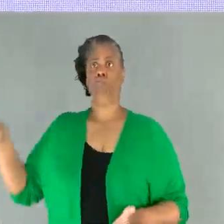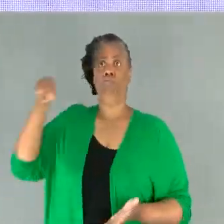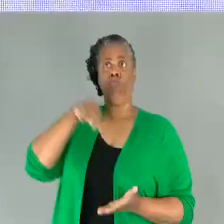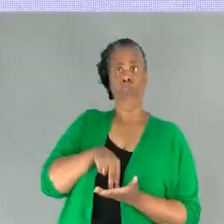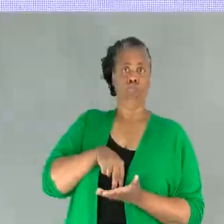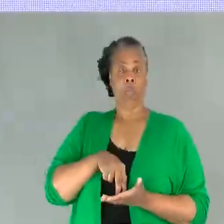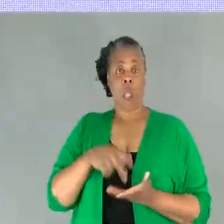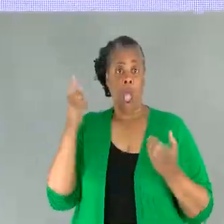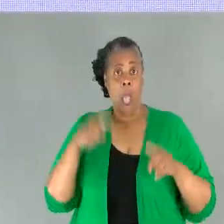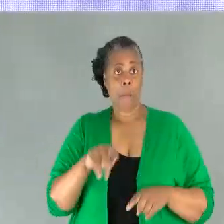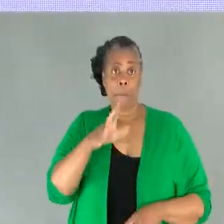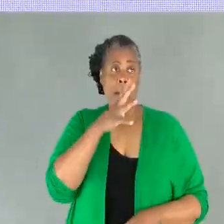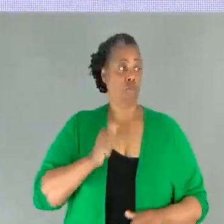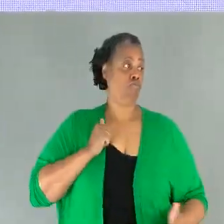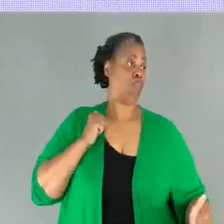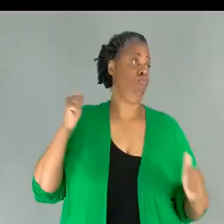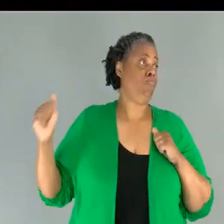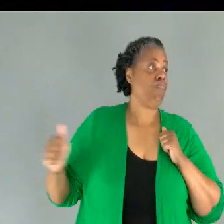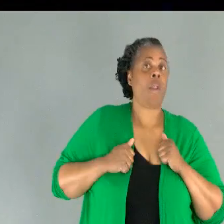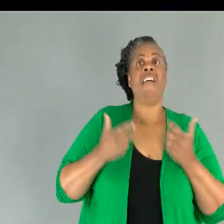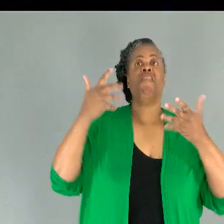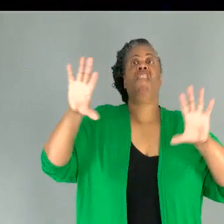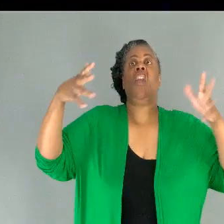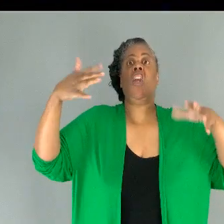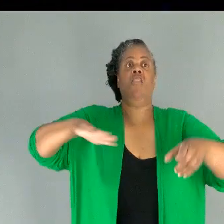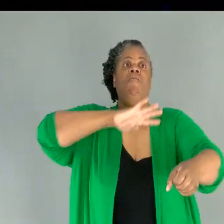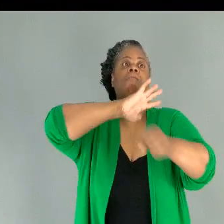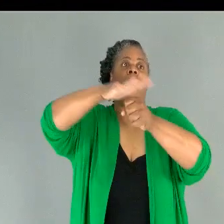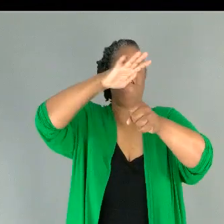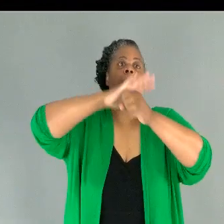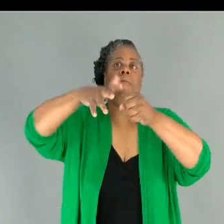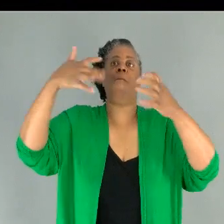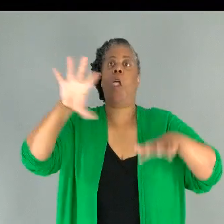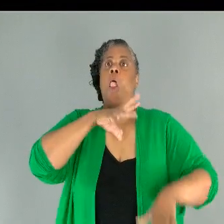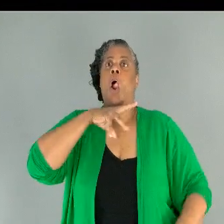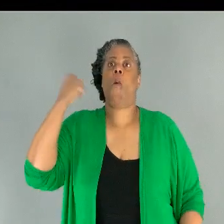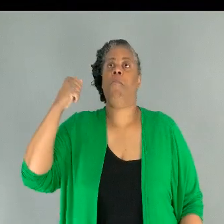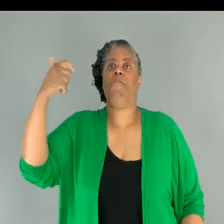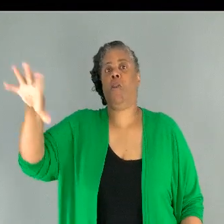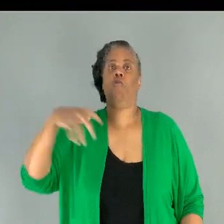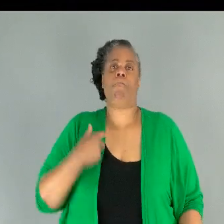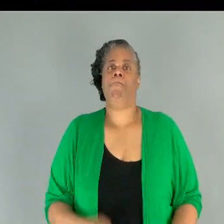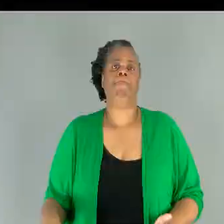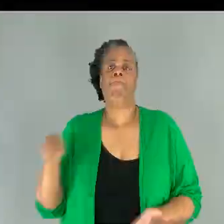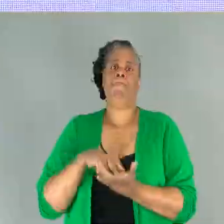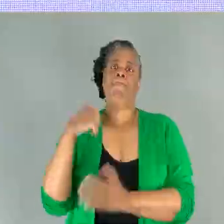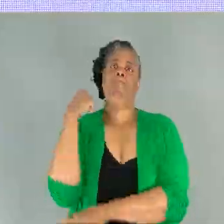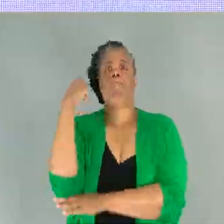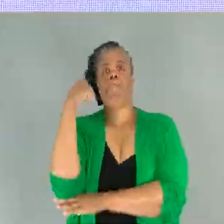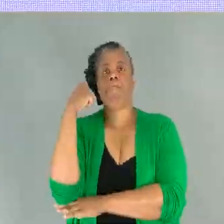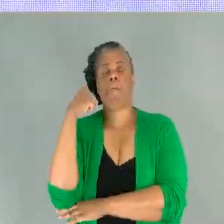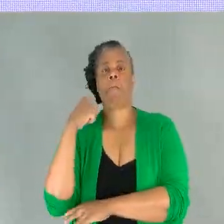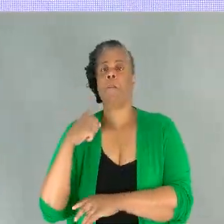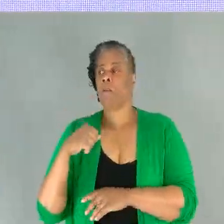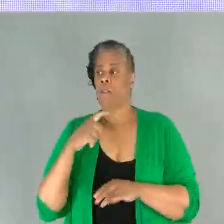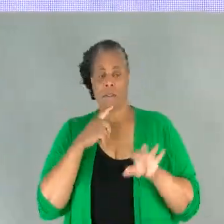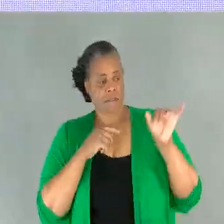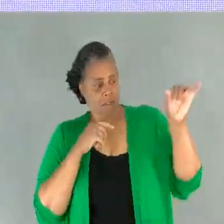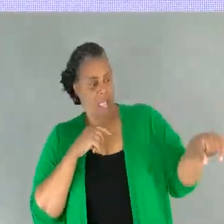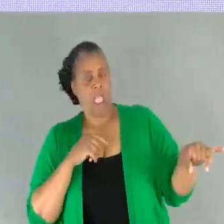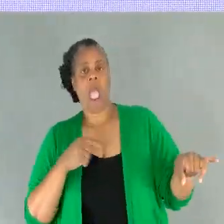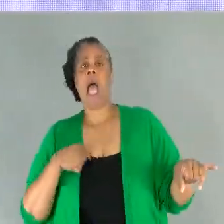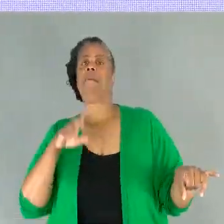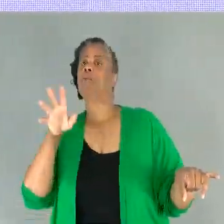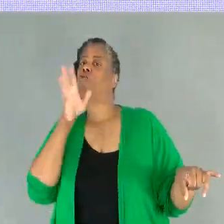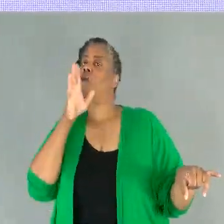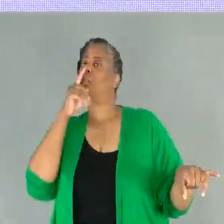a mother that stood up and said, okay, enough is enough? son, you stay here. I got to go